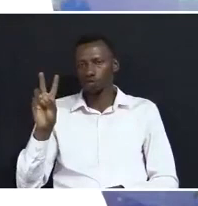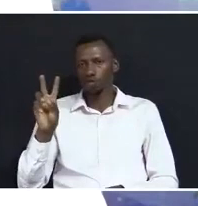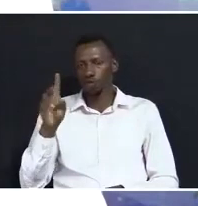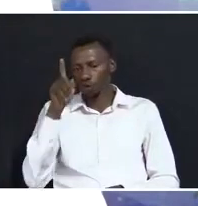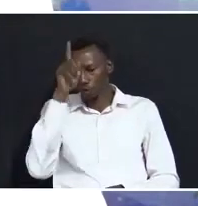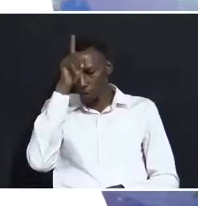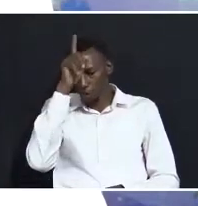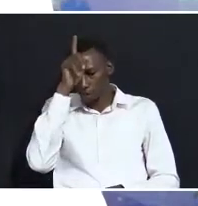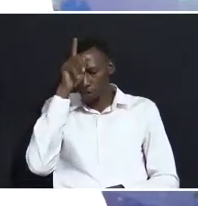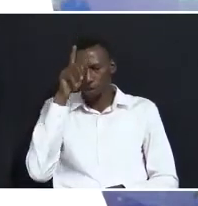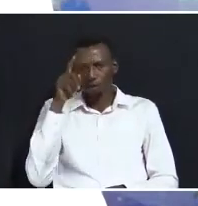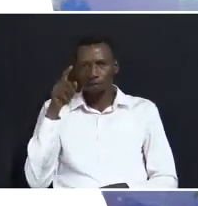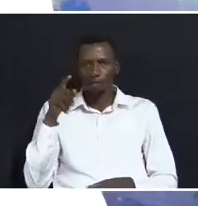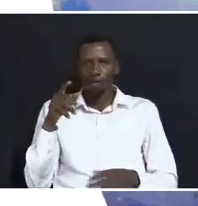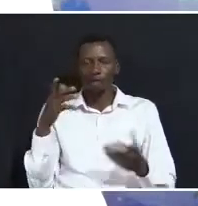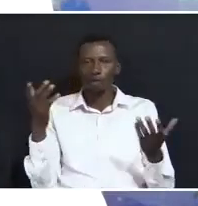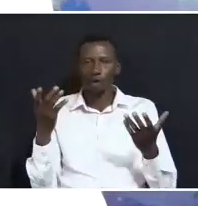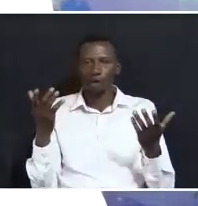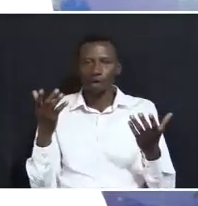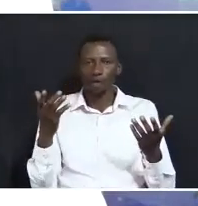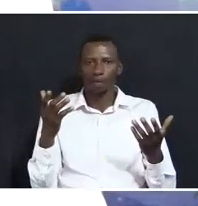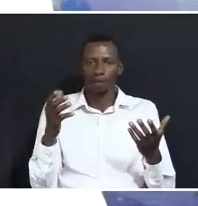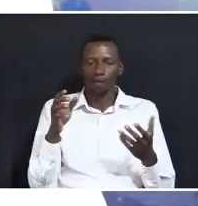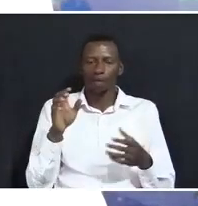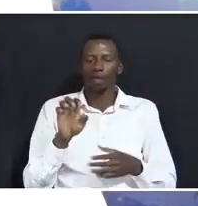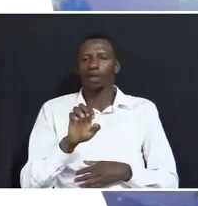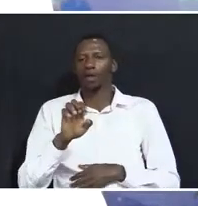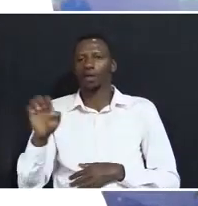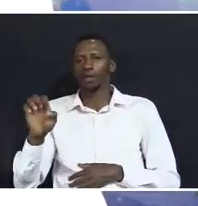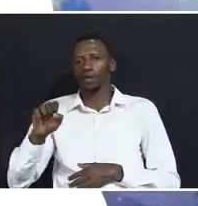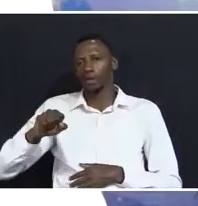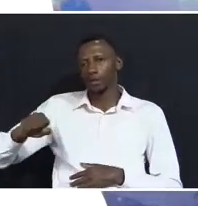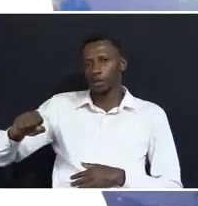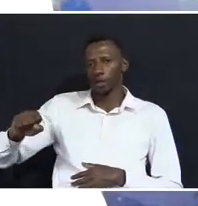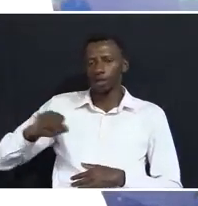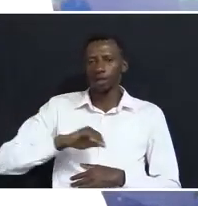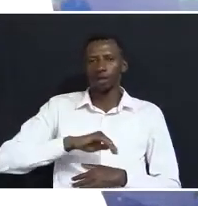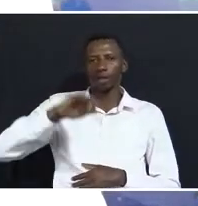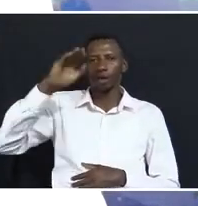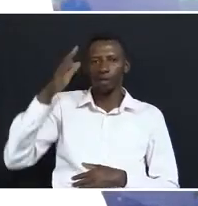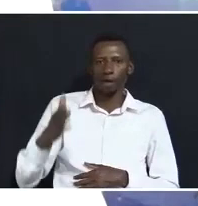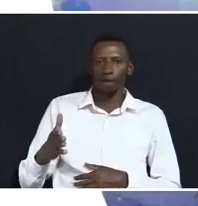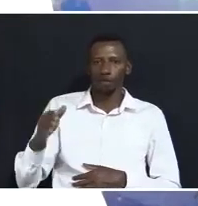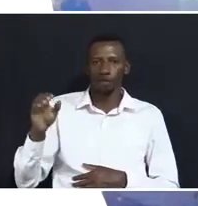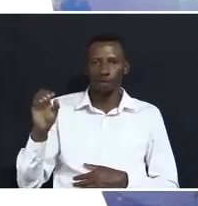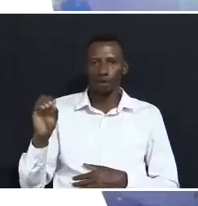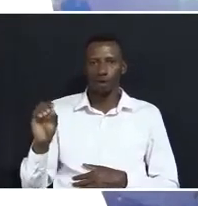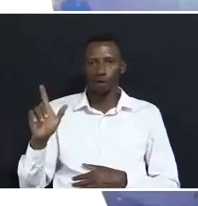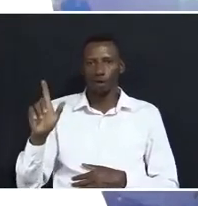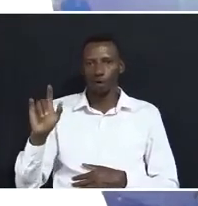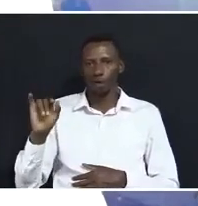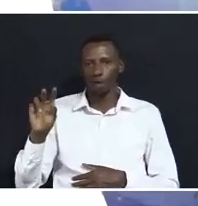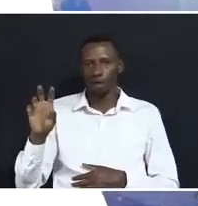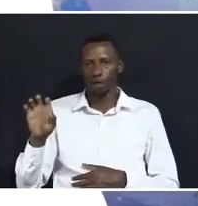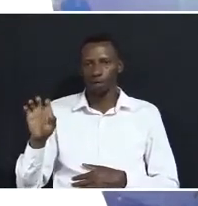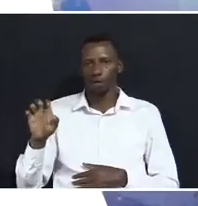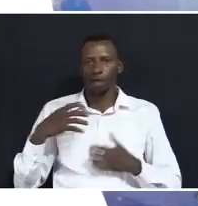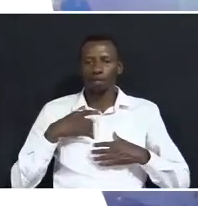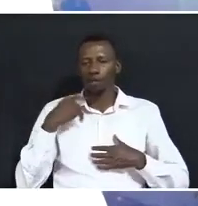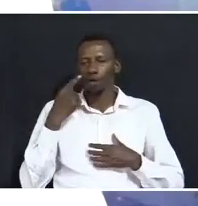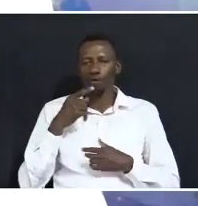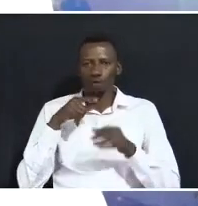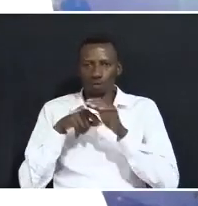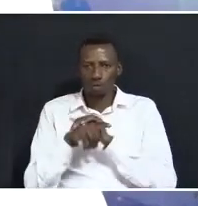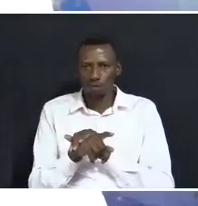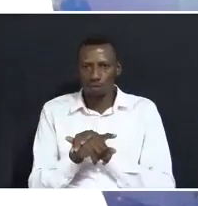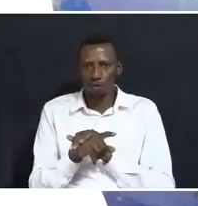the eastern side of Mount Olives. Those of you who had the privilege to go to Israel now can be able to get